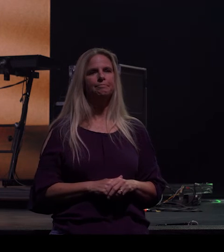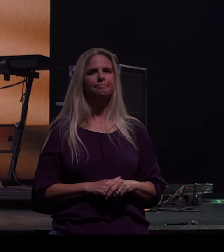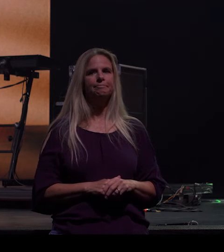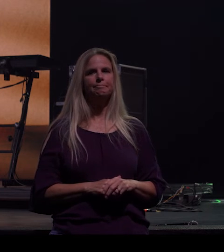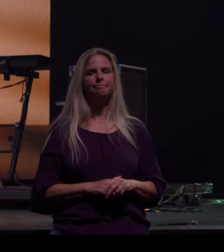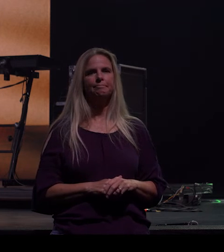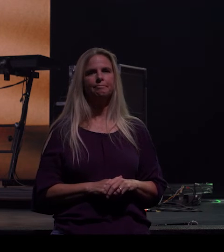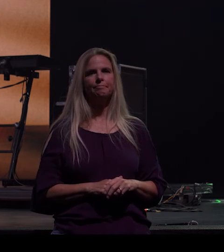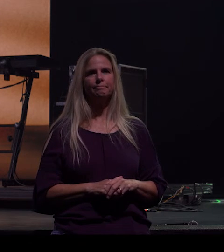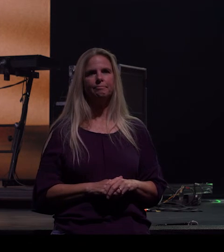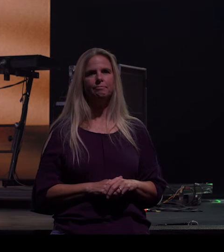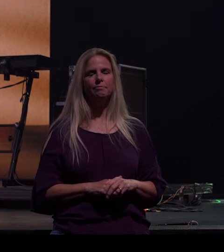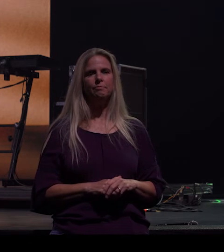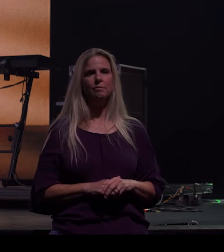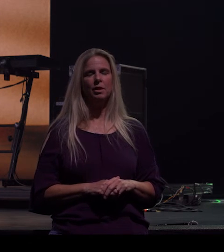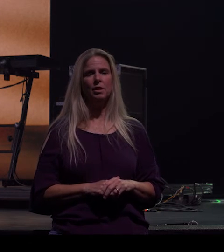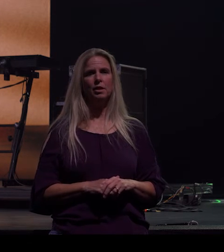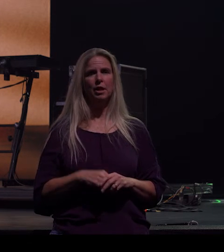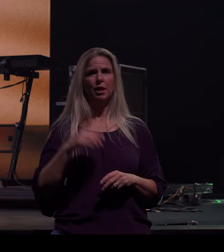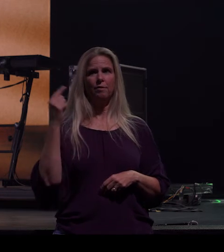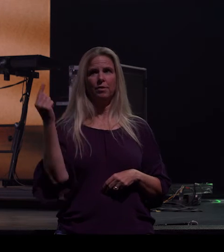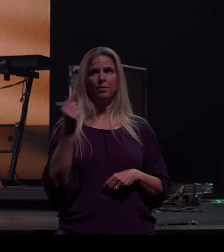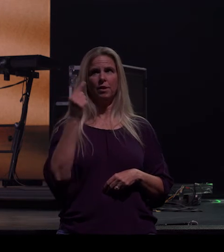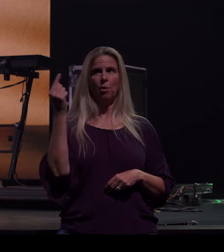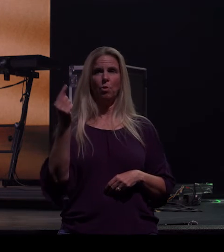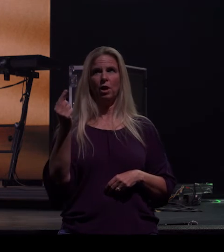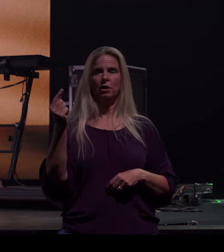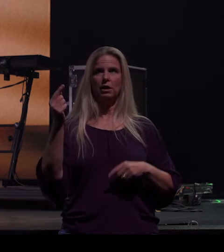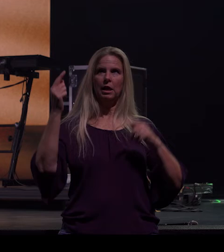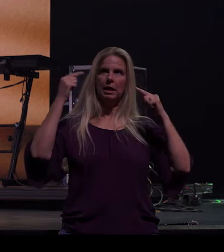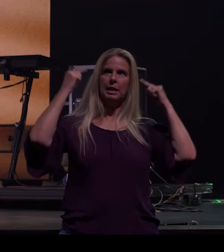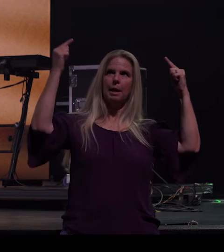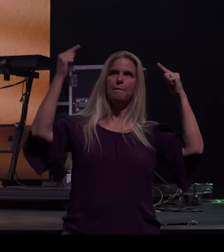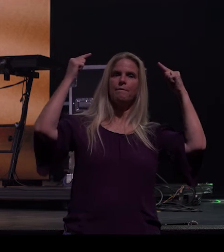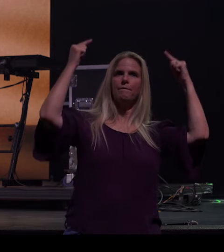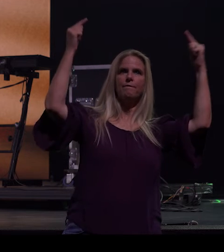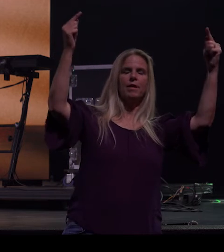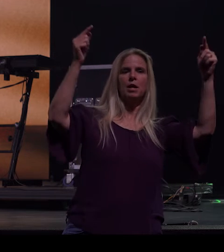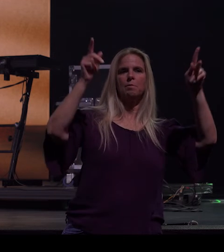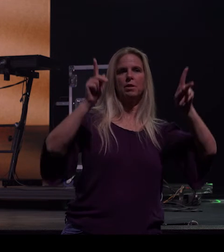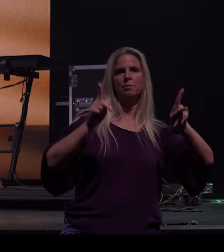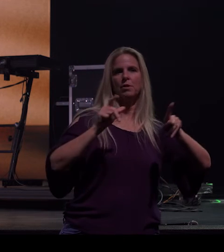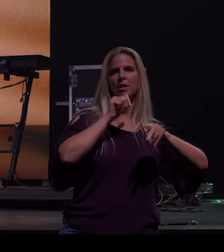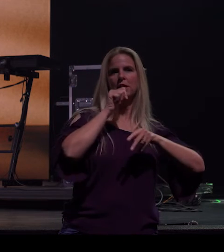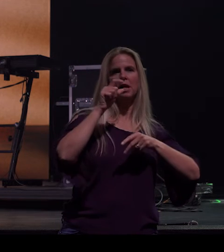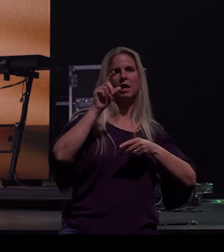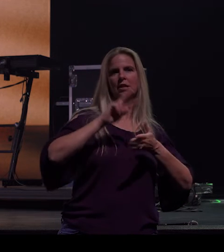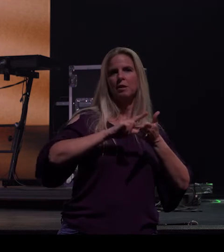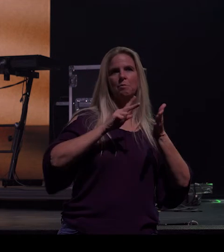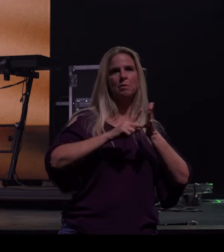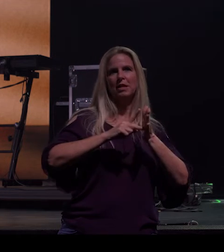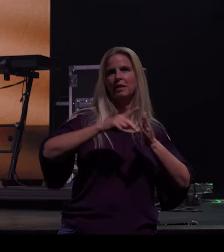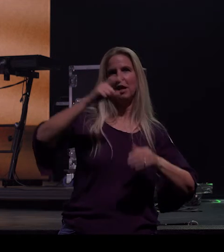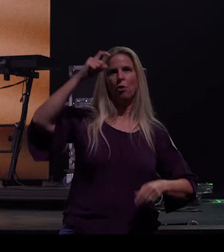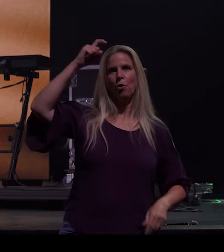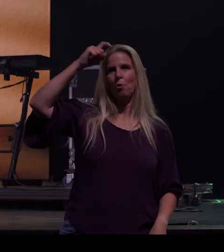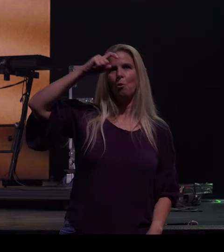Just because someone is a celebrity does not mean they are wise in God's eyes.